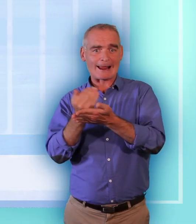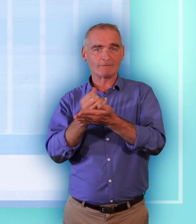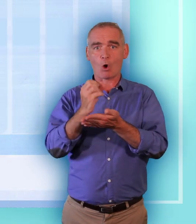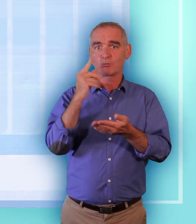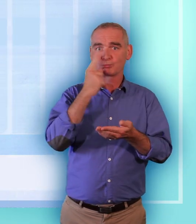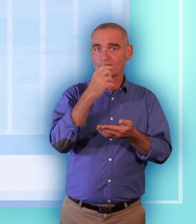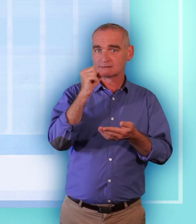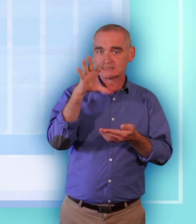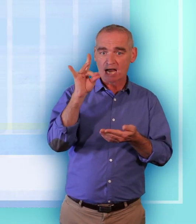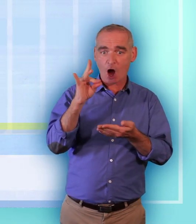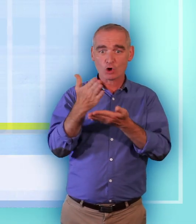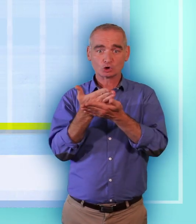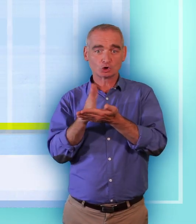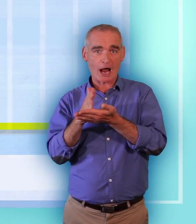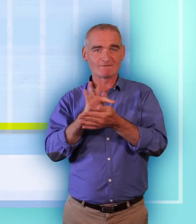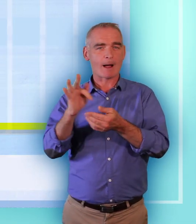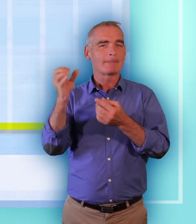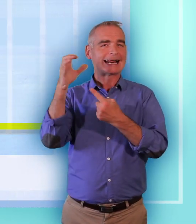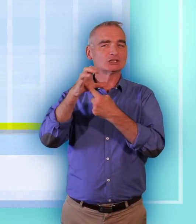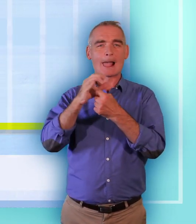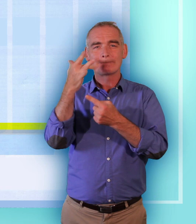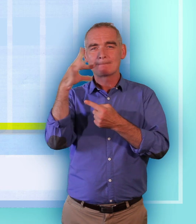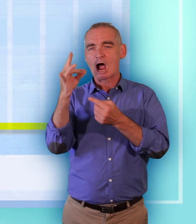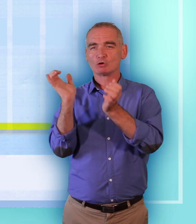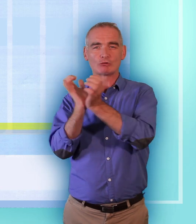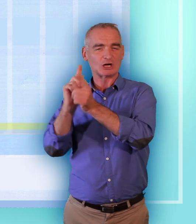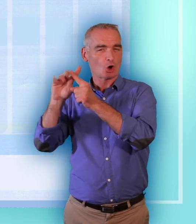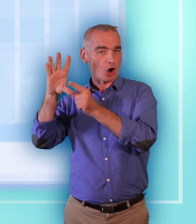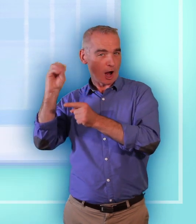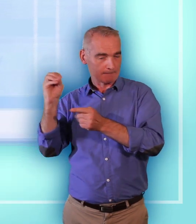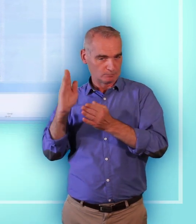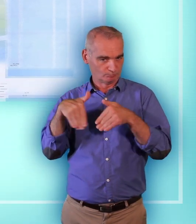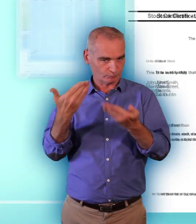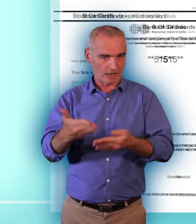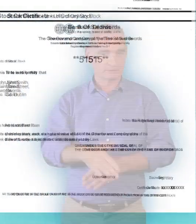of savings or proof of stocks and shares from each financial institution.